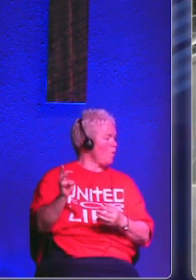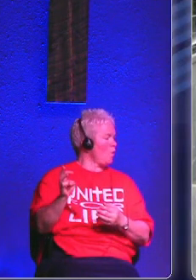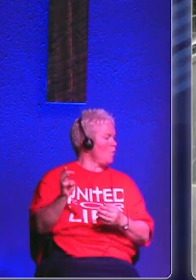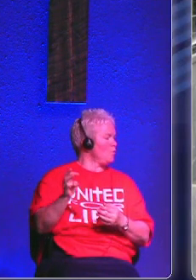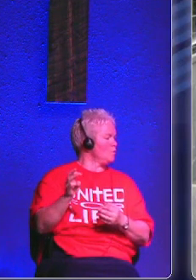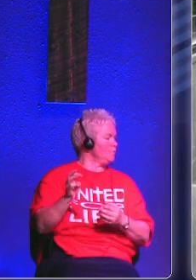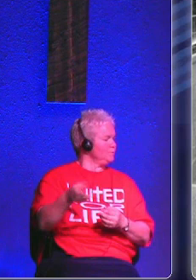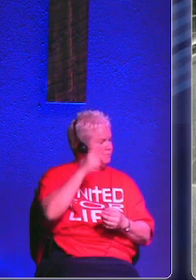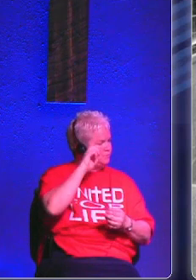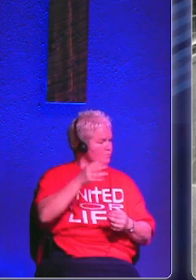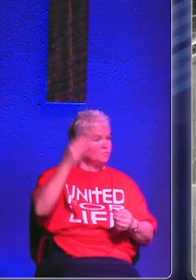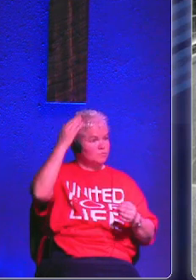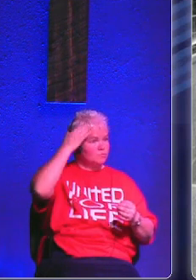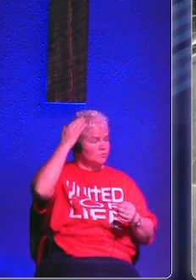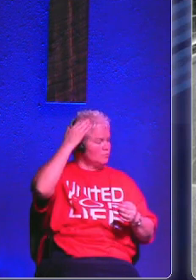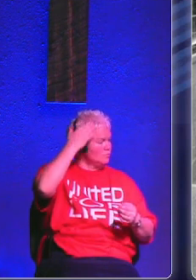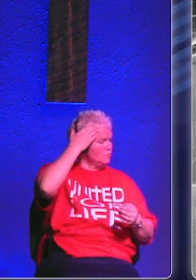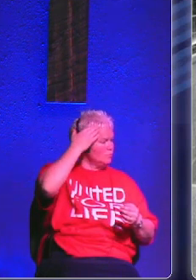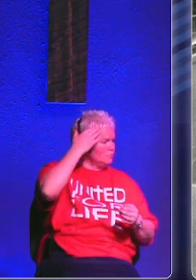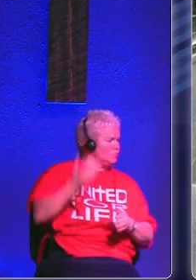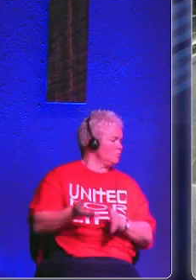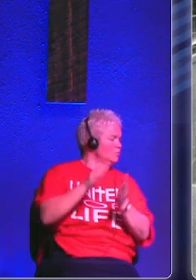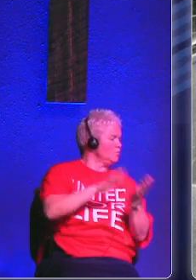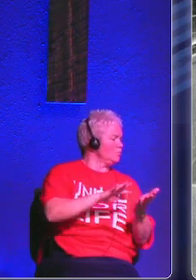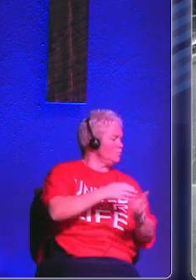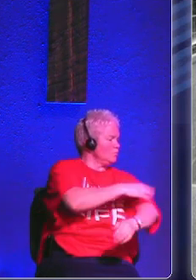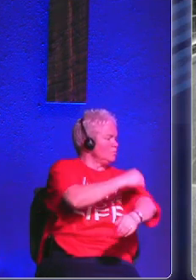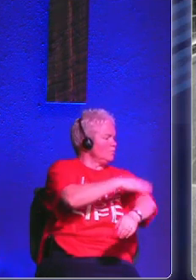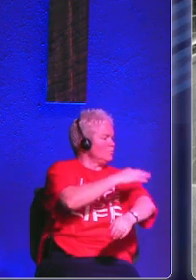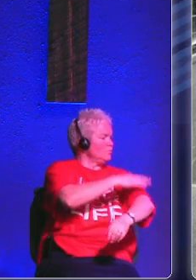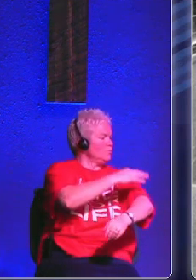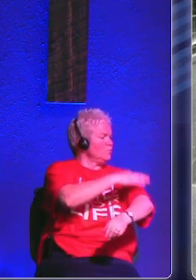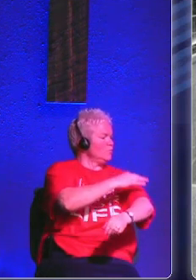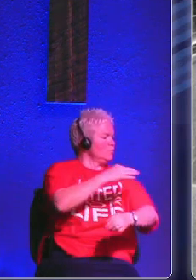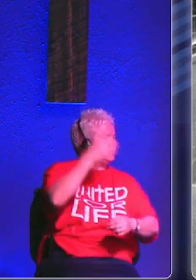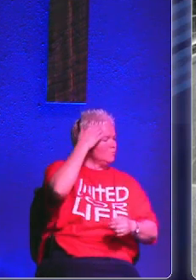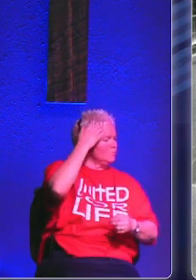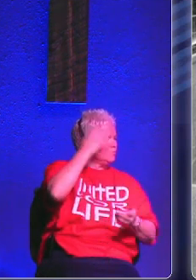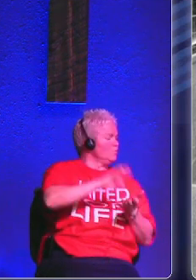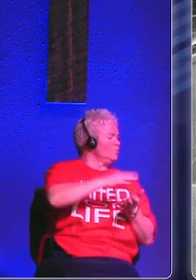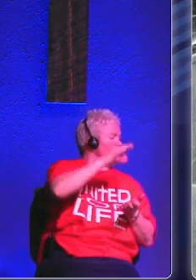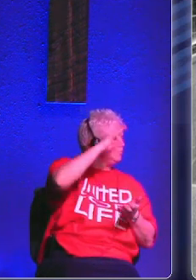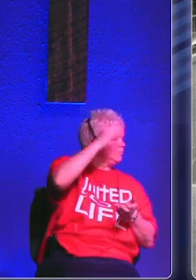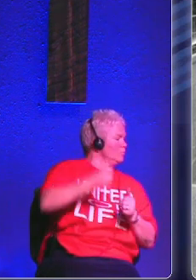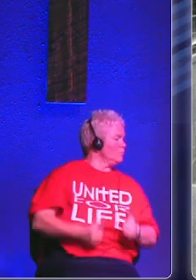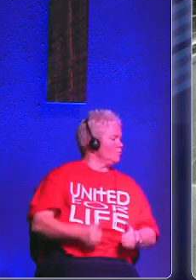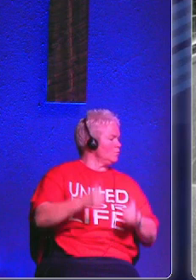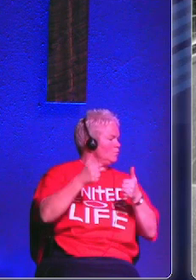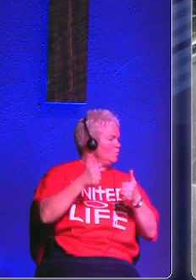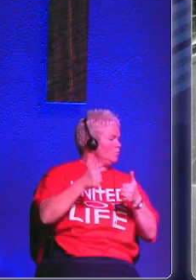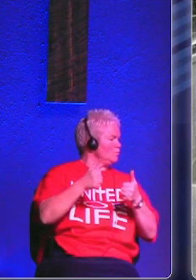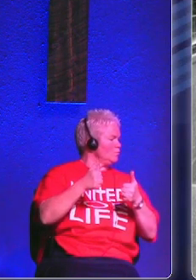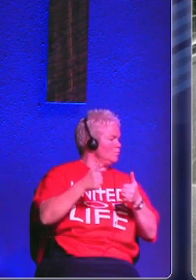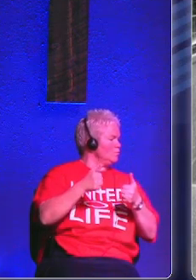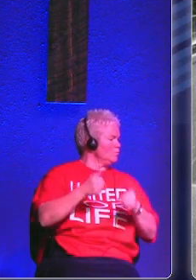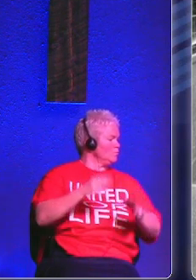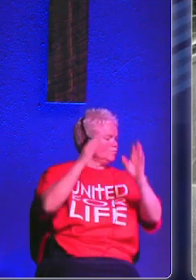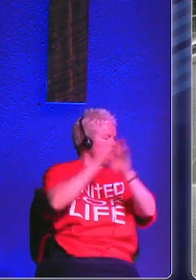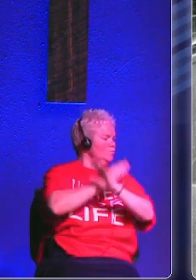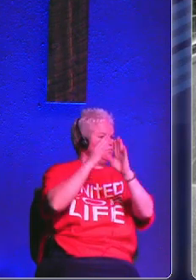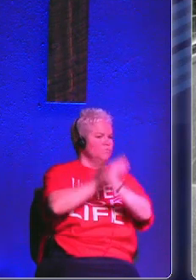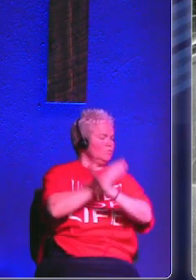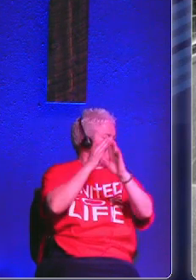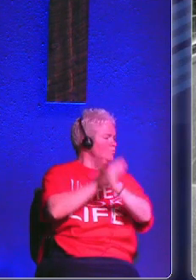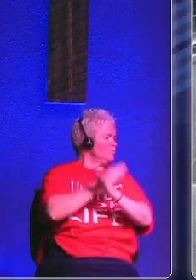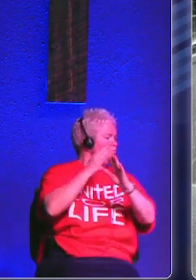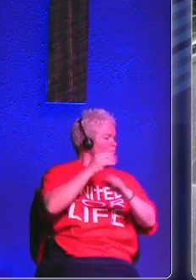is death, but to set the mind on the spirit is life and peace. For the mind that is set on the flesh is hostile to God, for